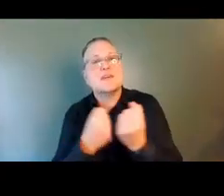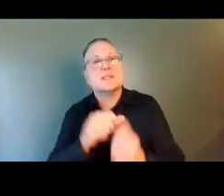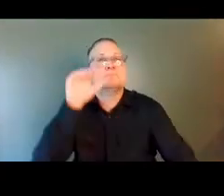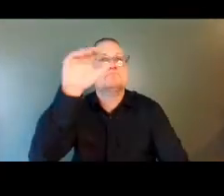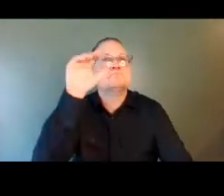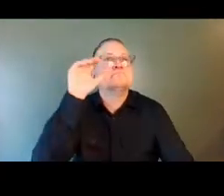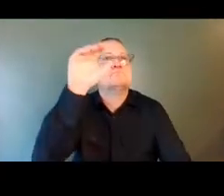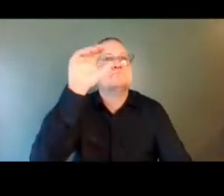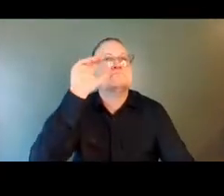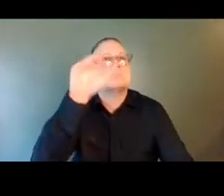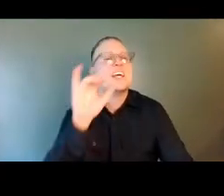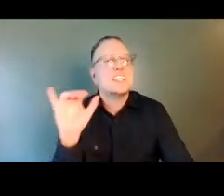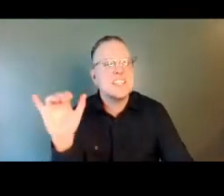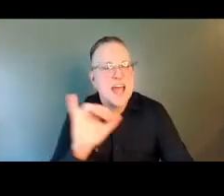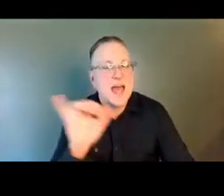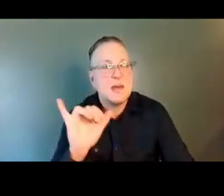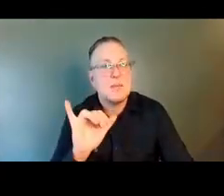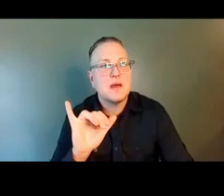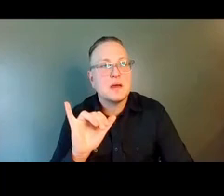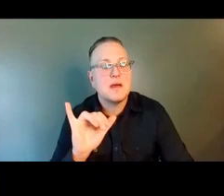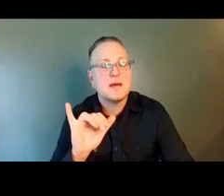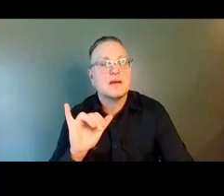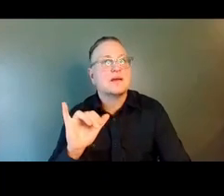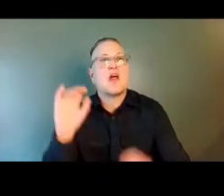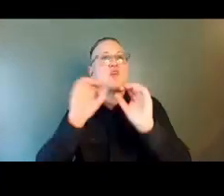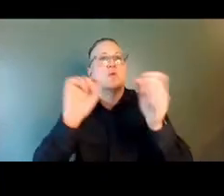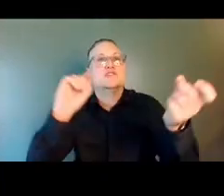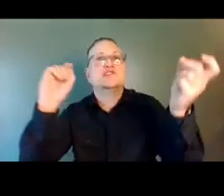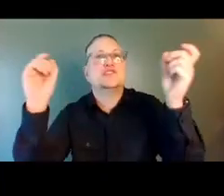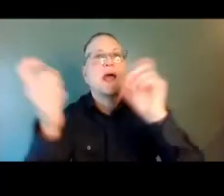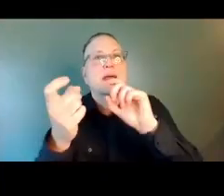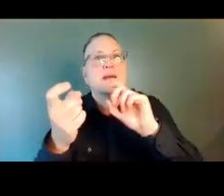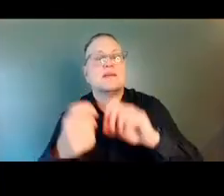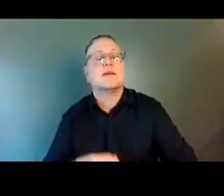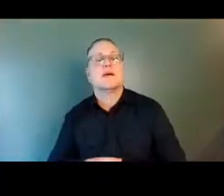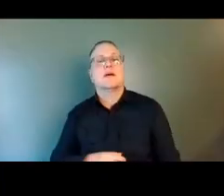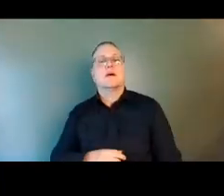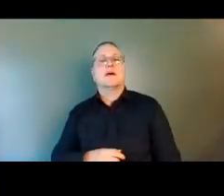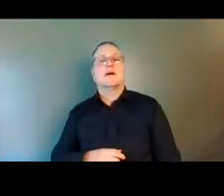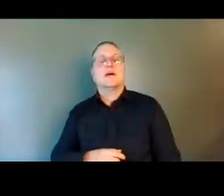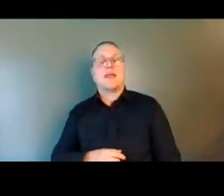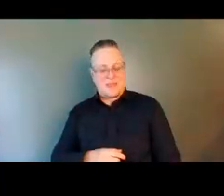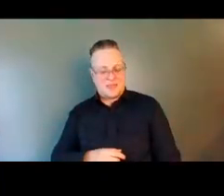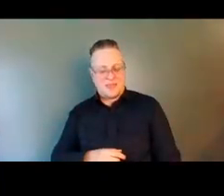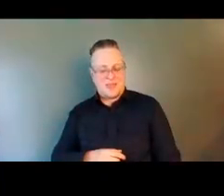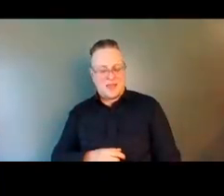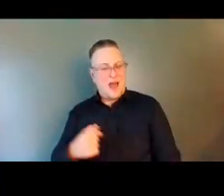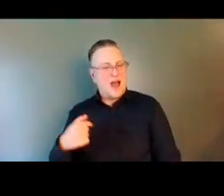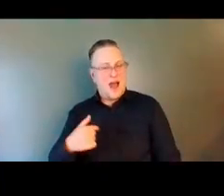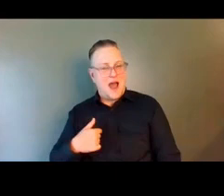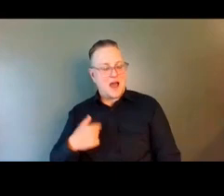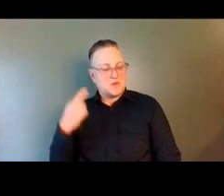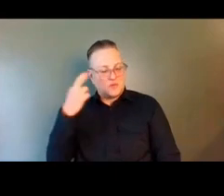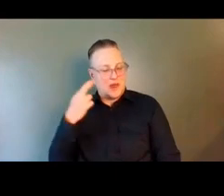It wasn't going to be just a part of the process. And I realized that I didn't have the knowledge